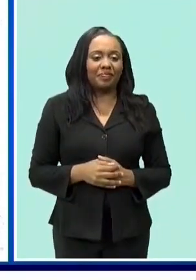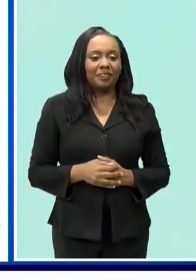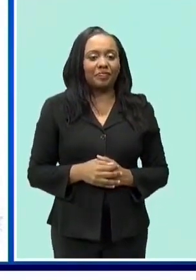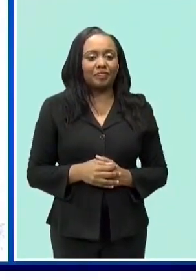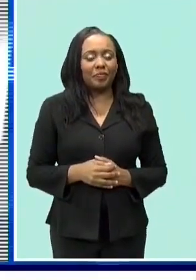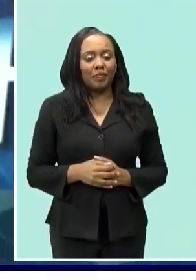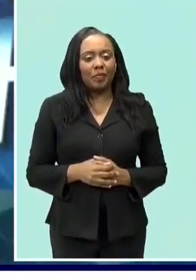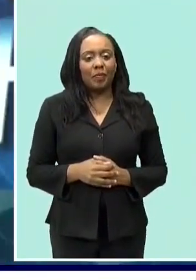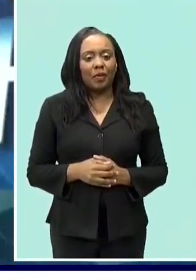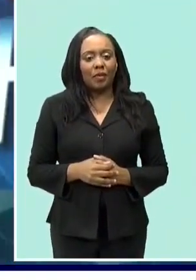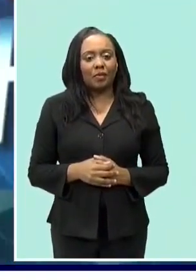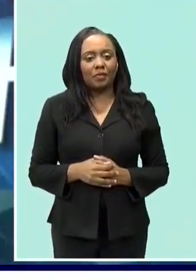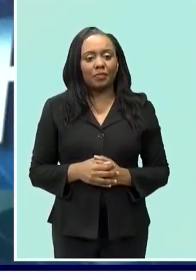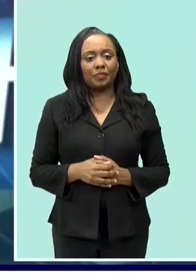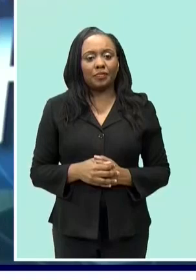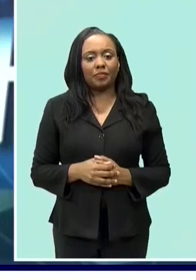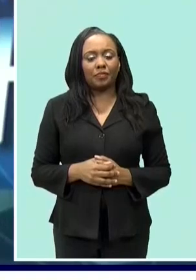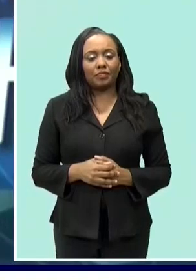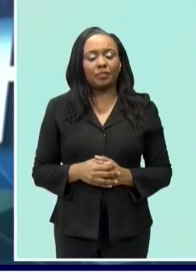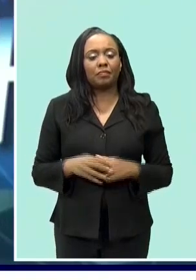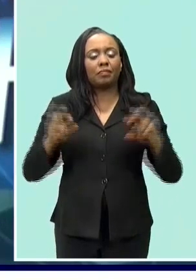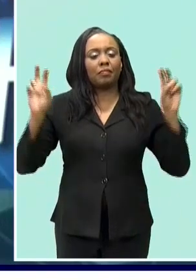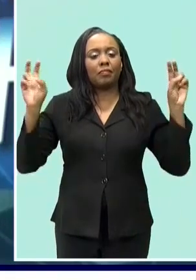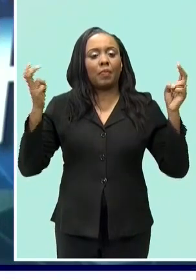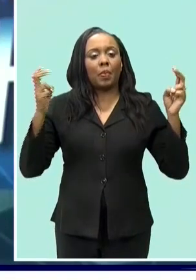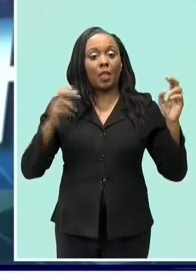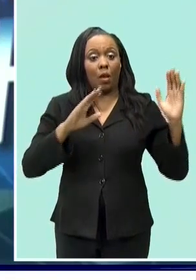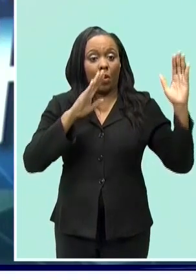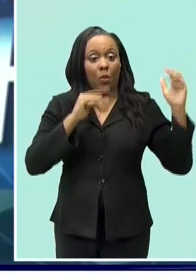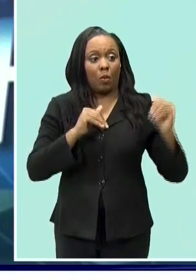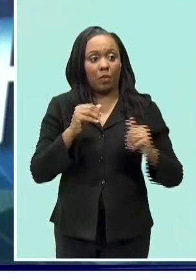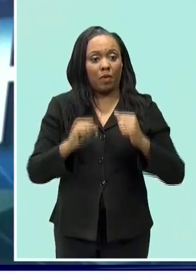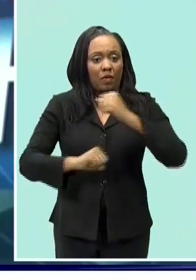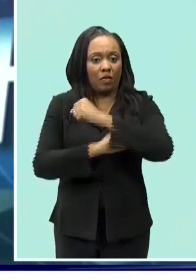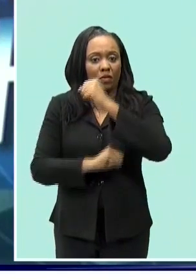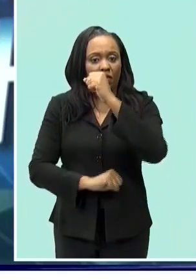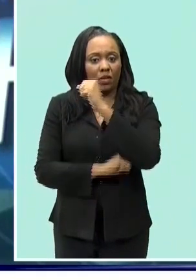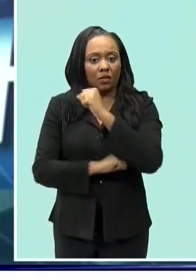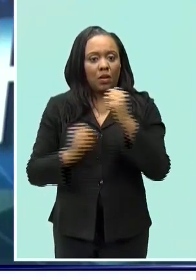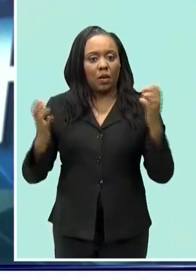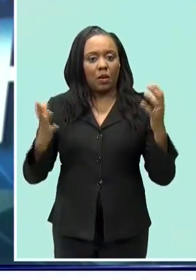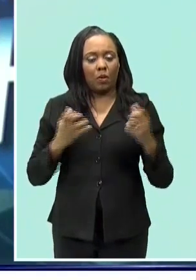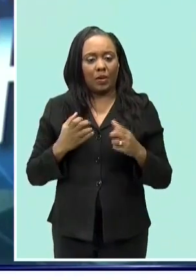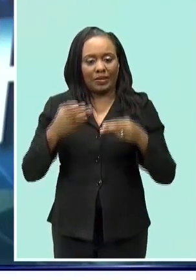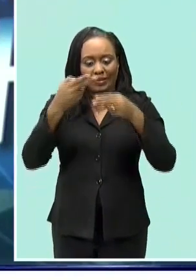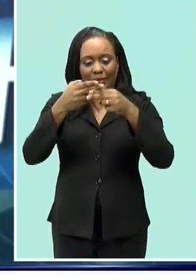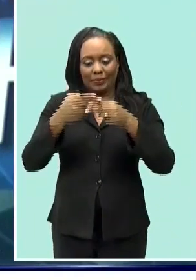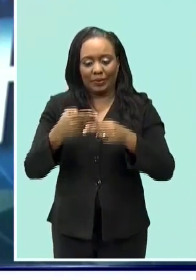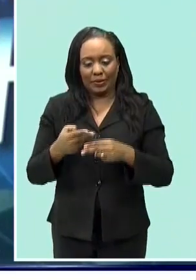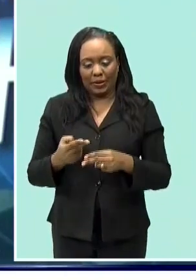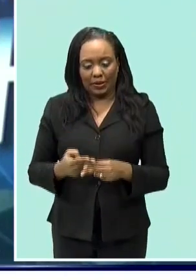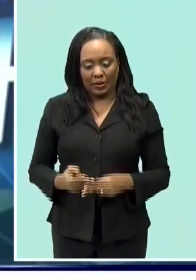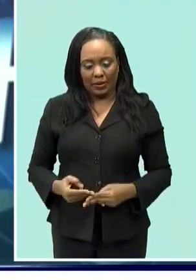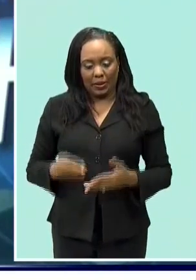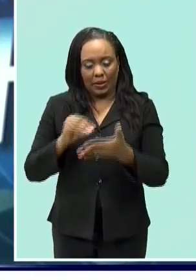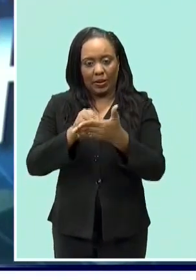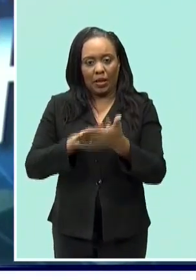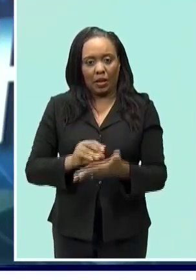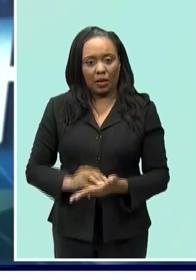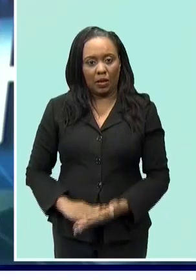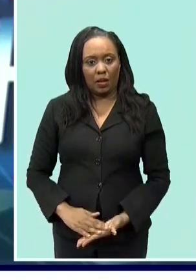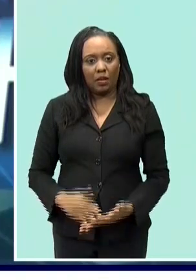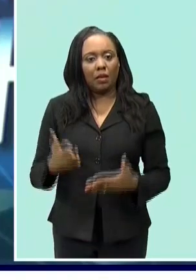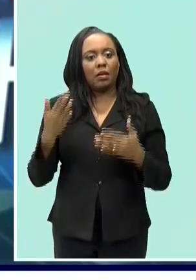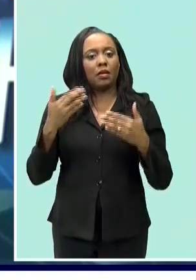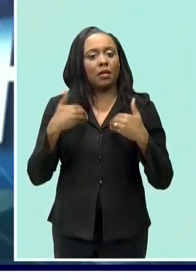CBC News. Well, the Hope Foundation is moving to compile a register of Barbadians living with sickle cell anemia.